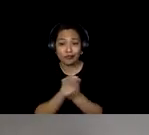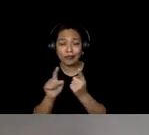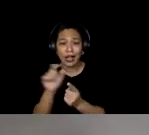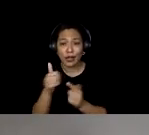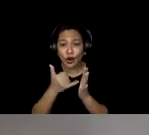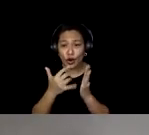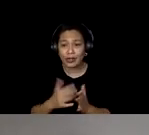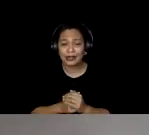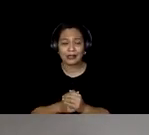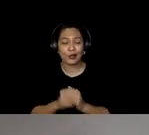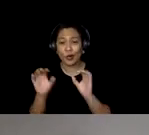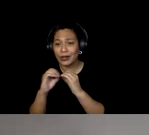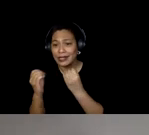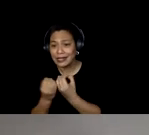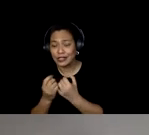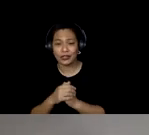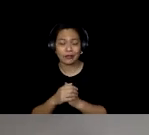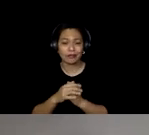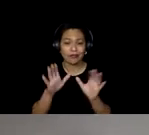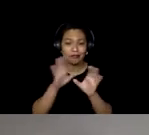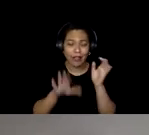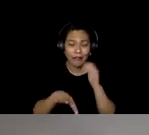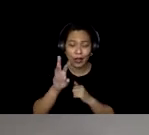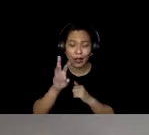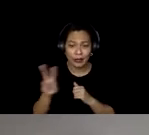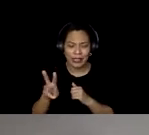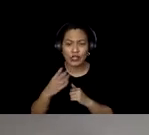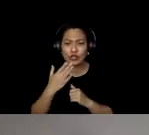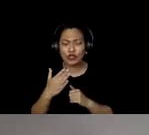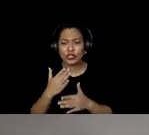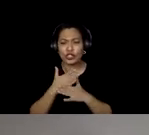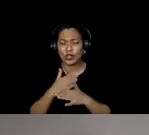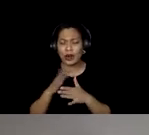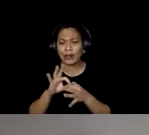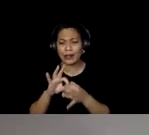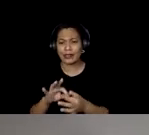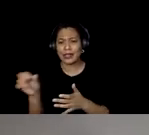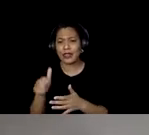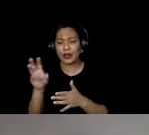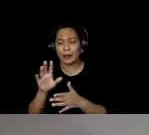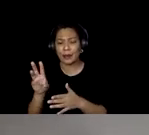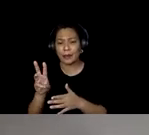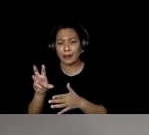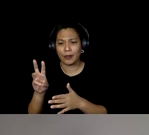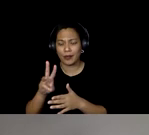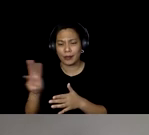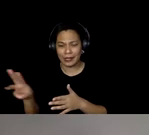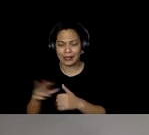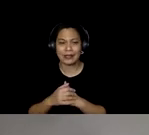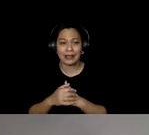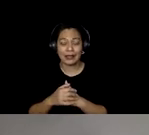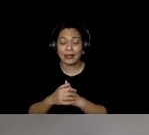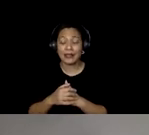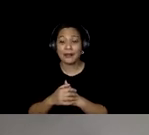organizations, websites, and then just find ways to share links to each other's pages, especially websites with high page authority. So an